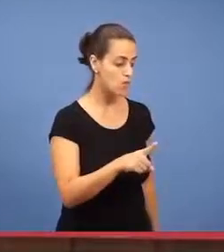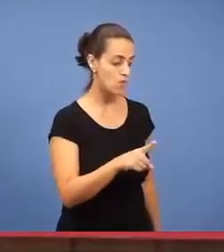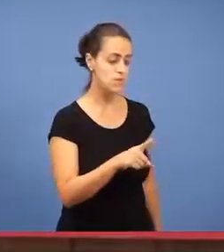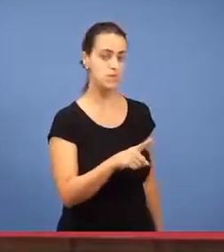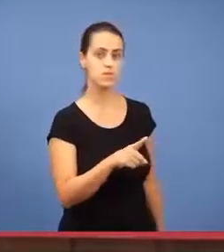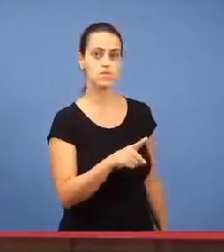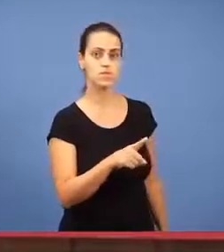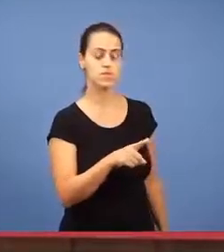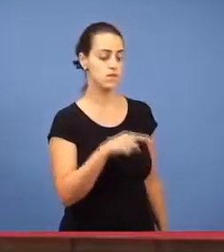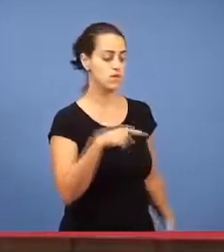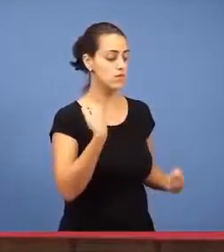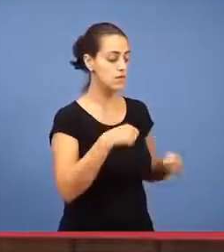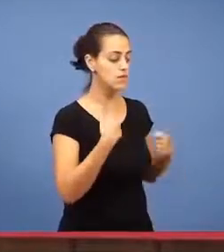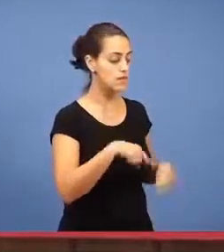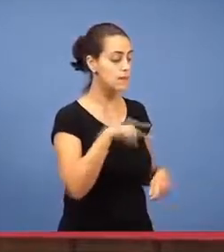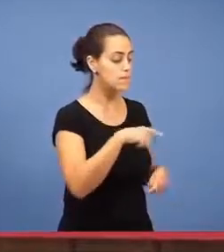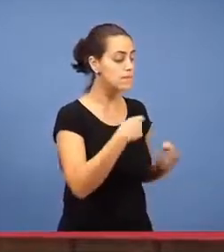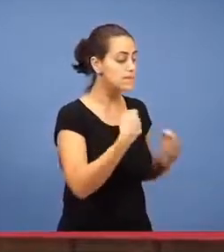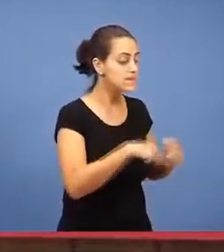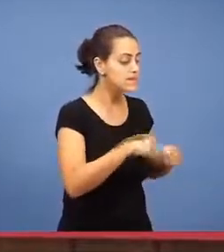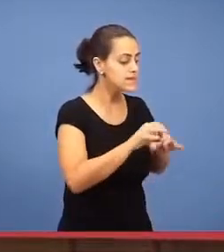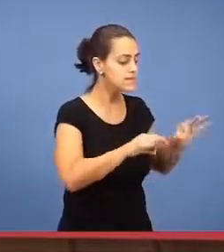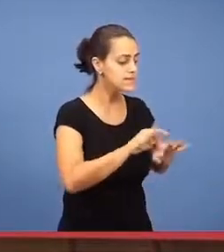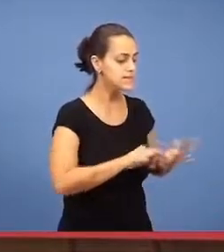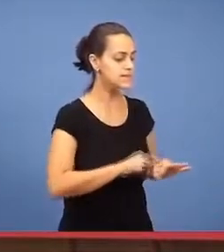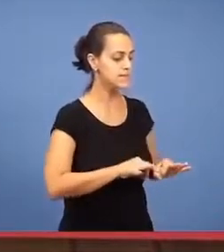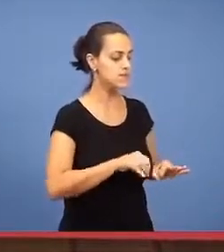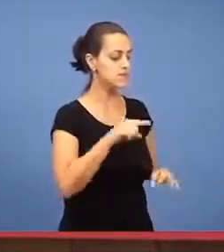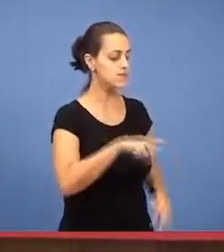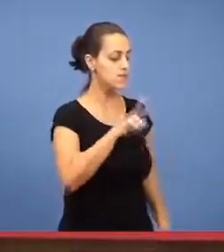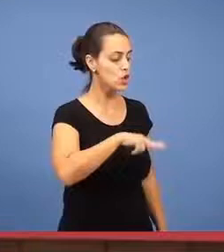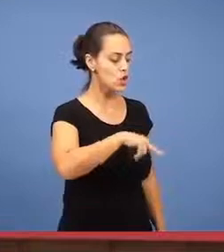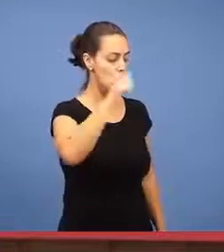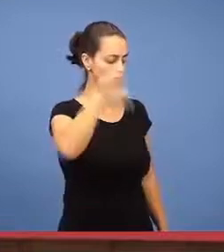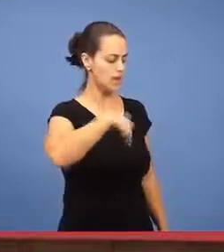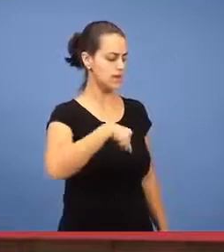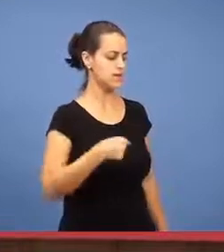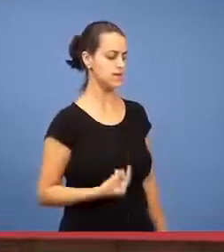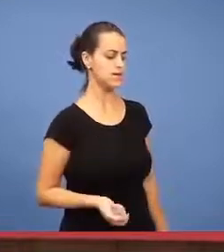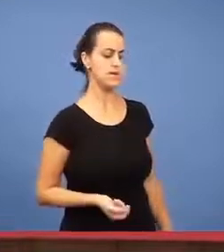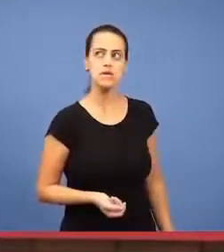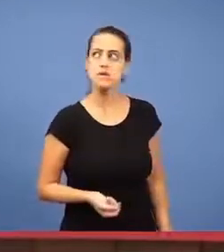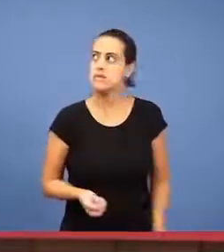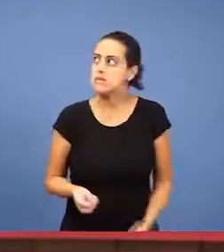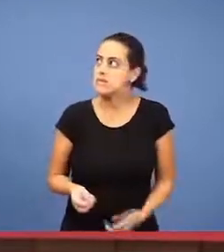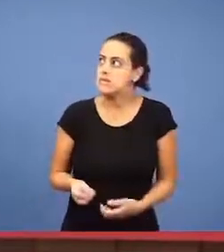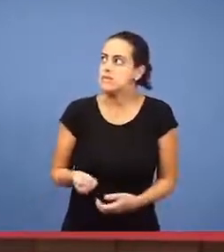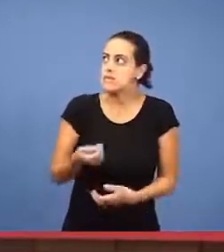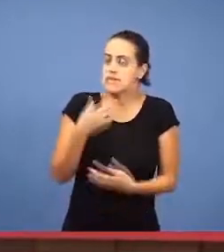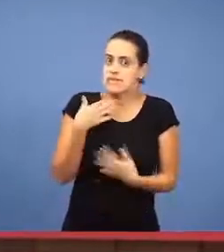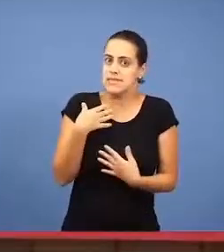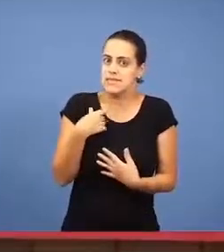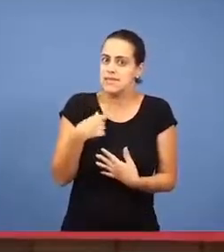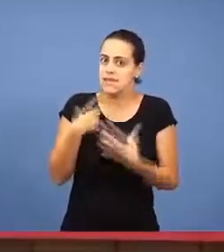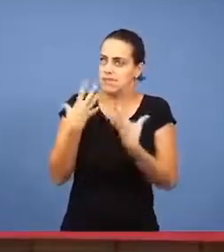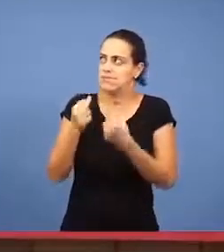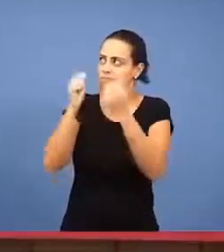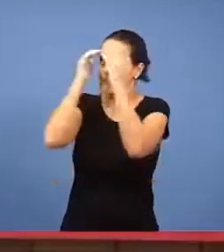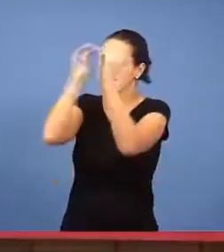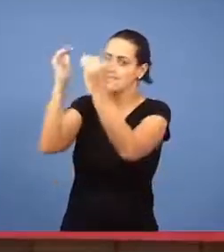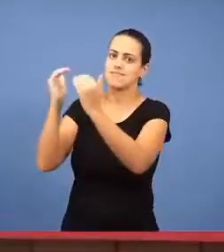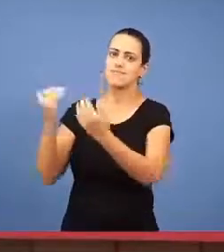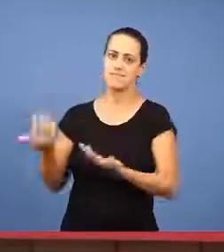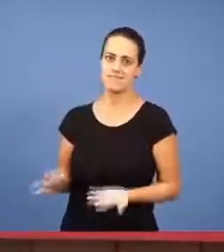put discipline here, the one who's going to be living here is going to be me. So then I